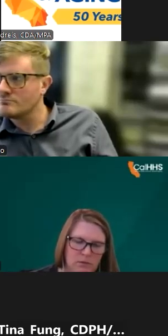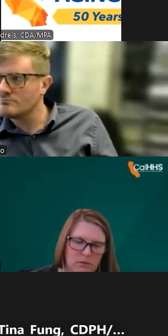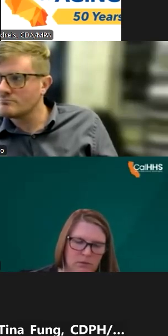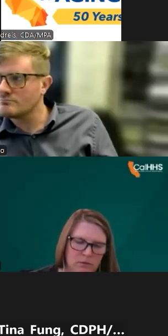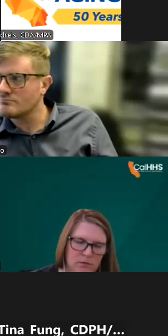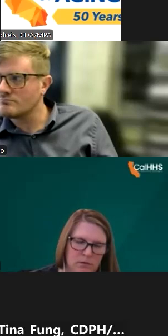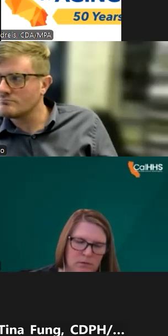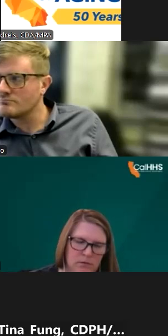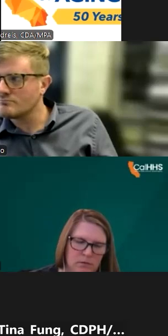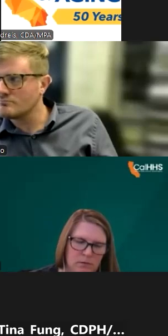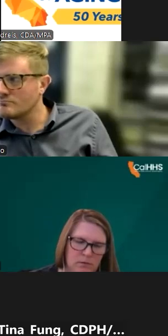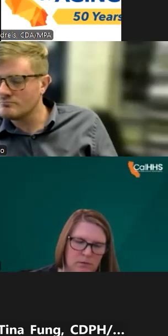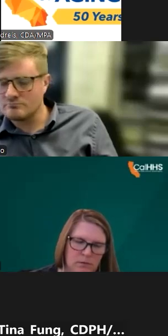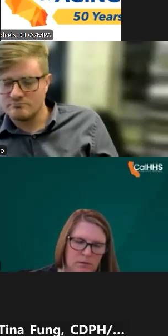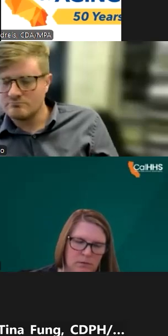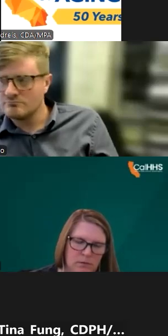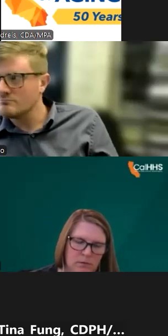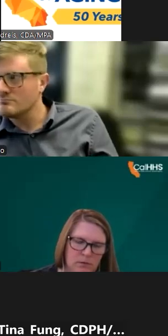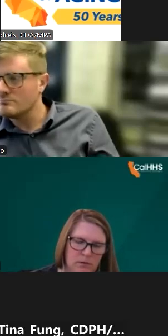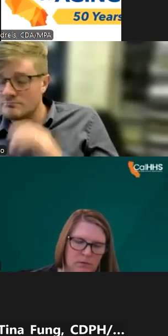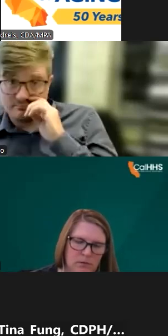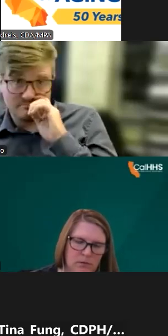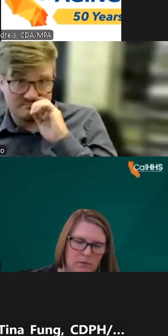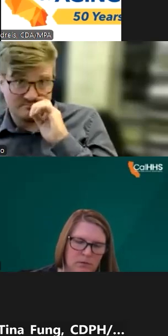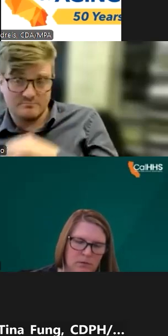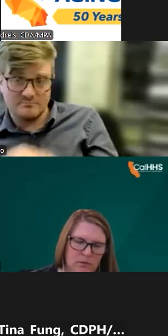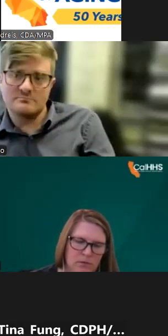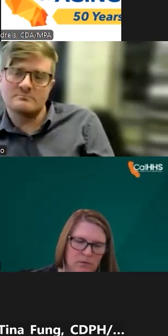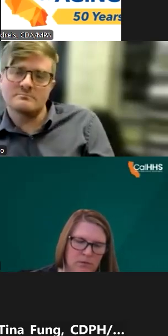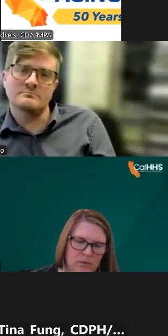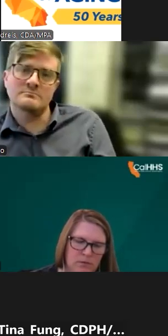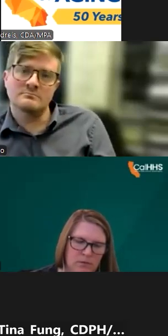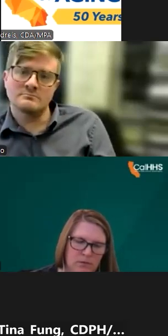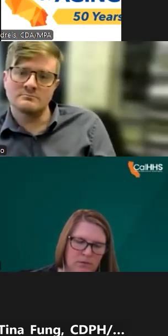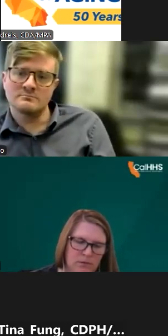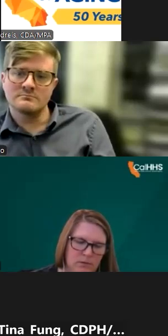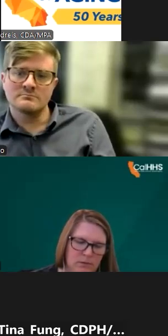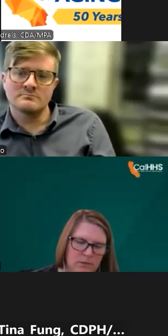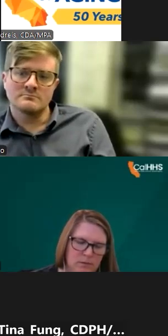in the cloud. And I'm wondering, how can this committee or the state,